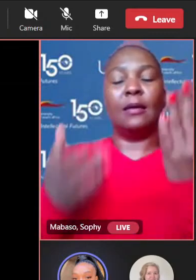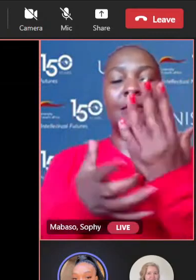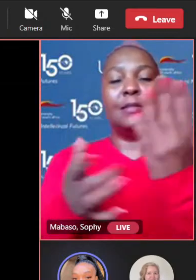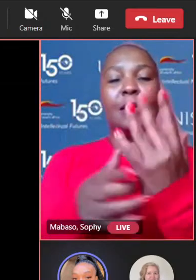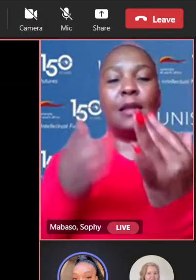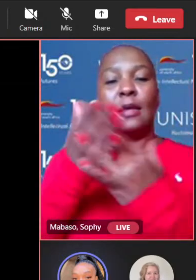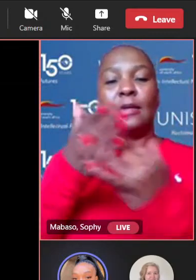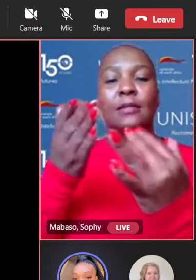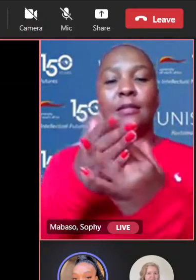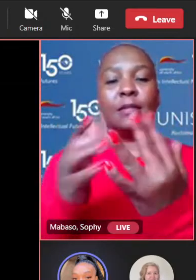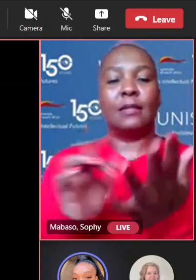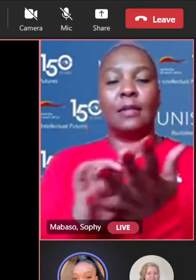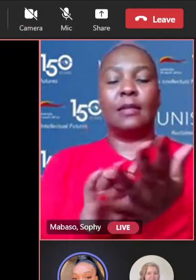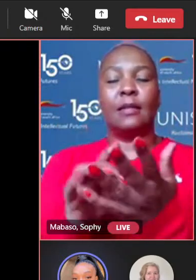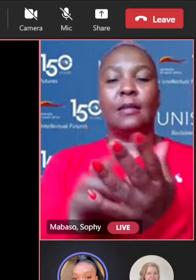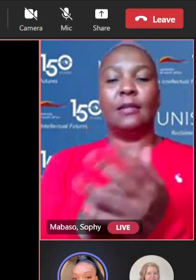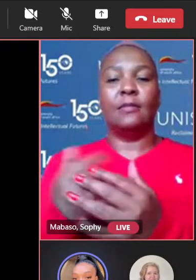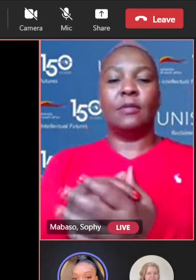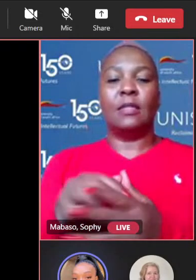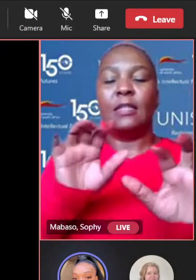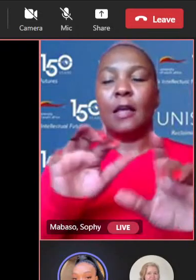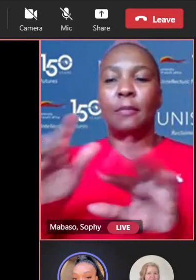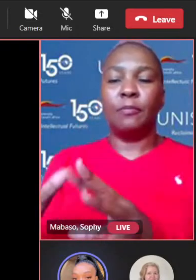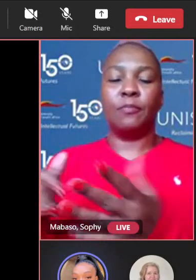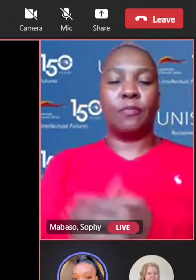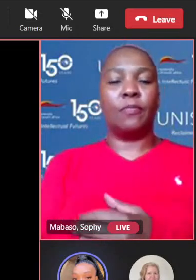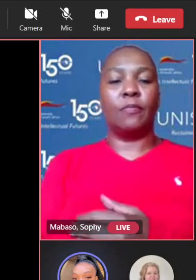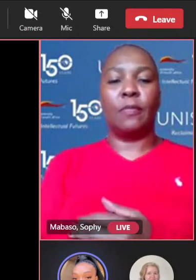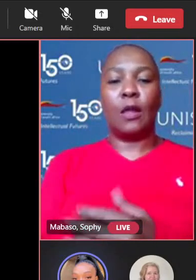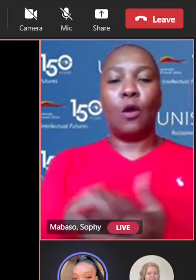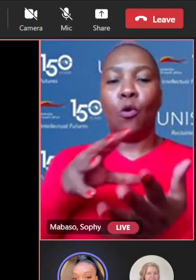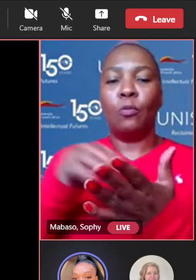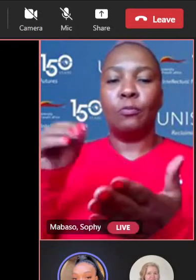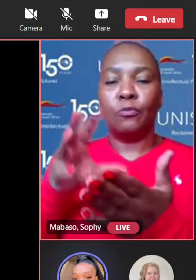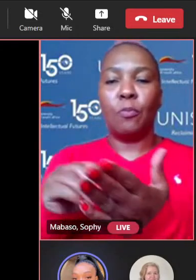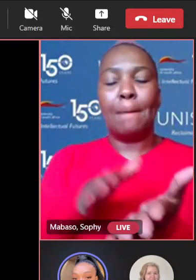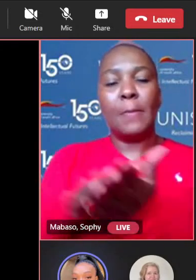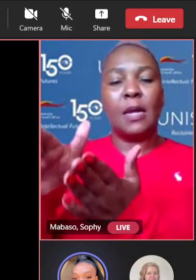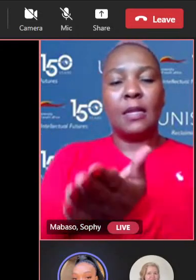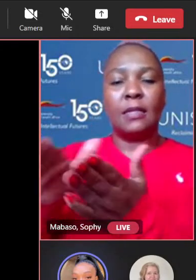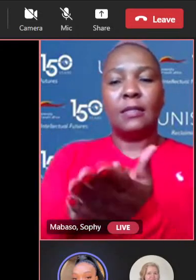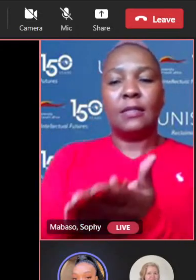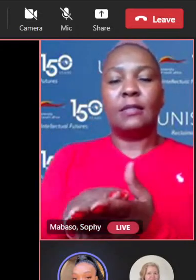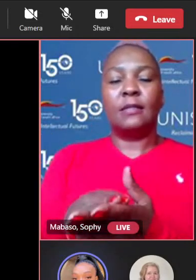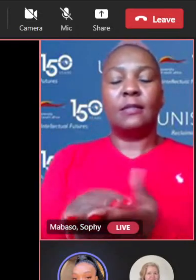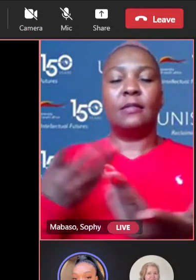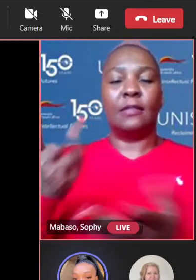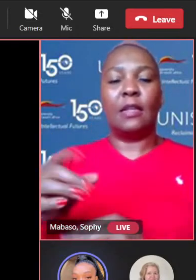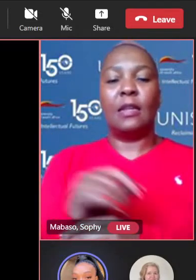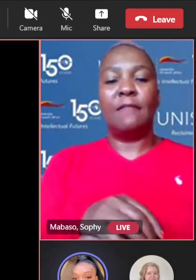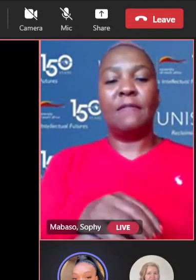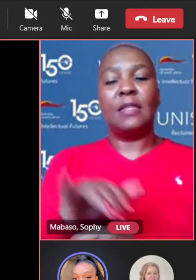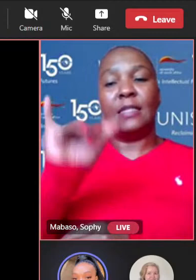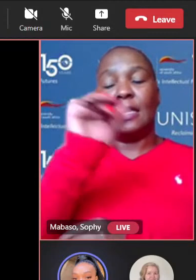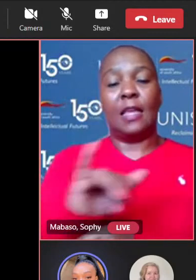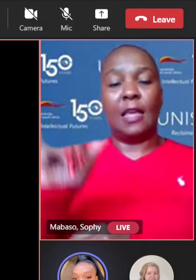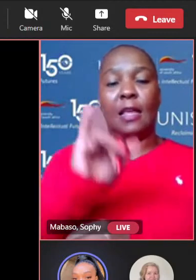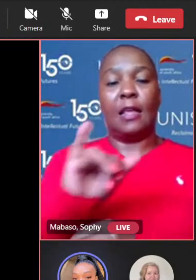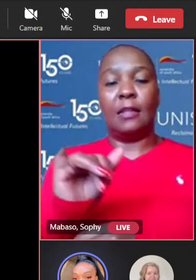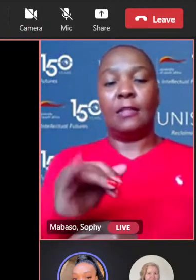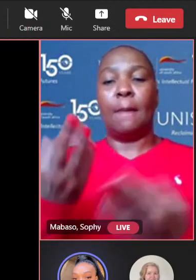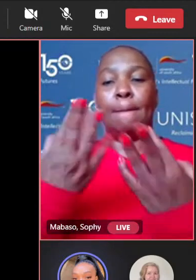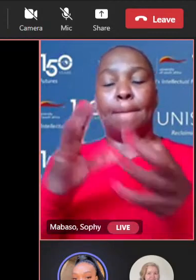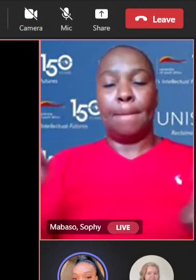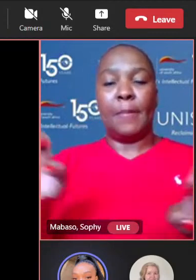is typing, internet access, photocopy, printing, and scanning. So if it is yellow, it means that it is free at the digital